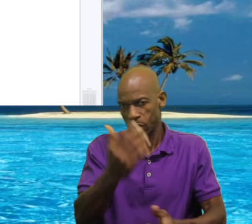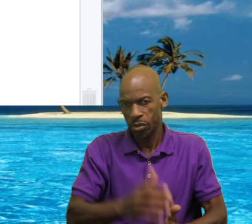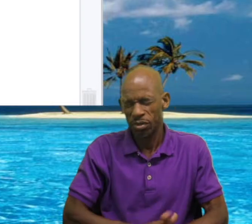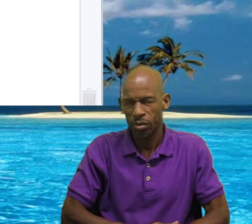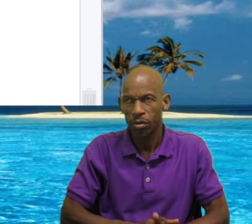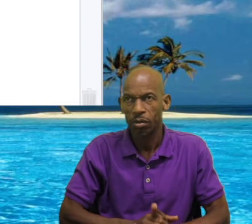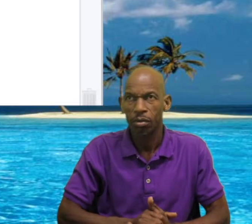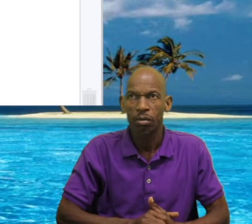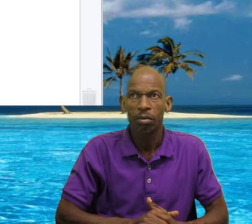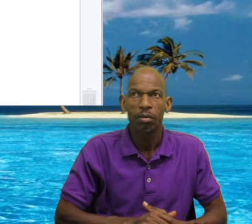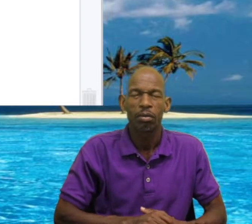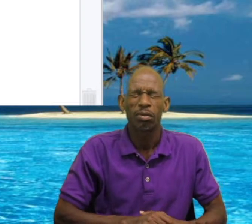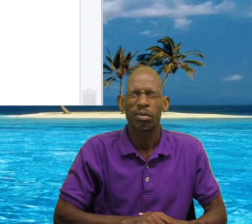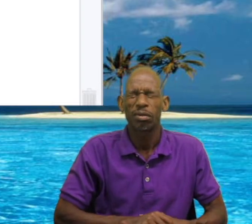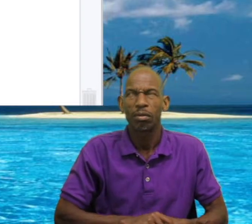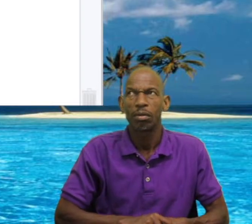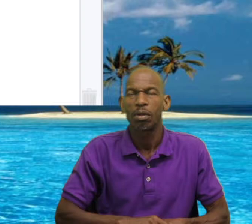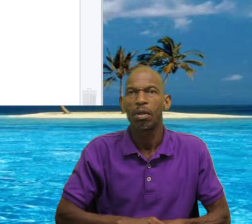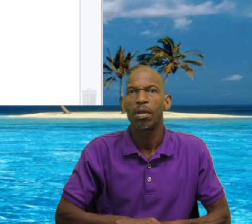Sabriki, go ahead.